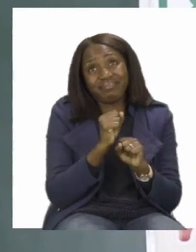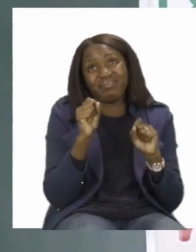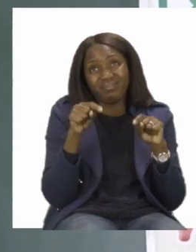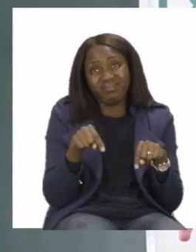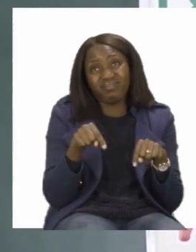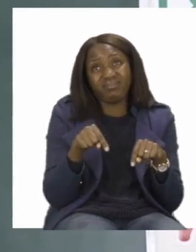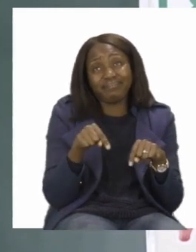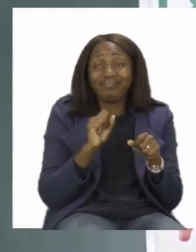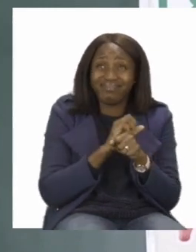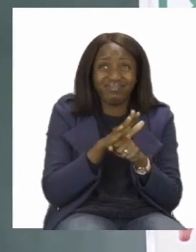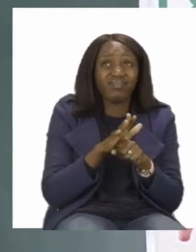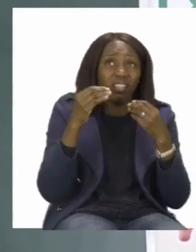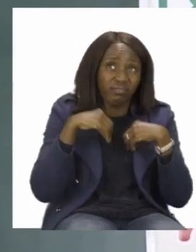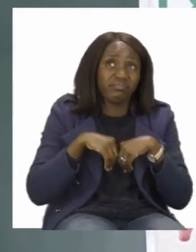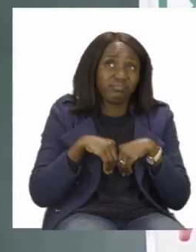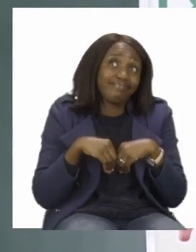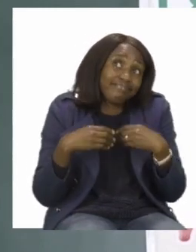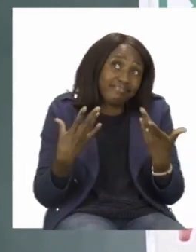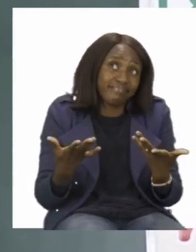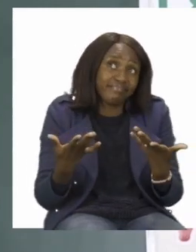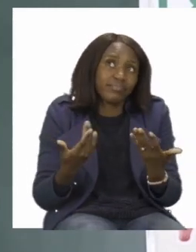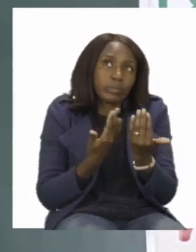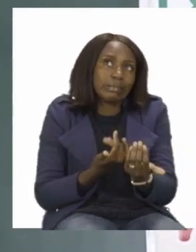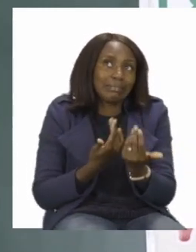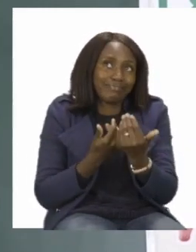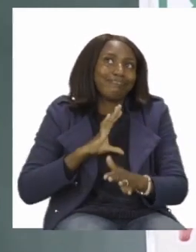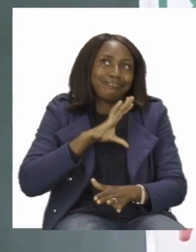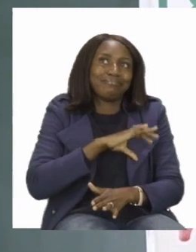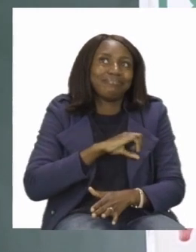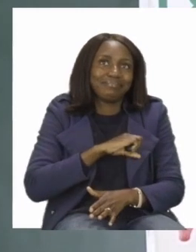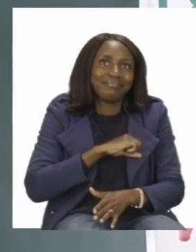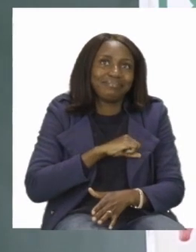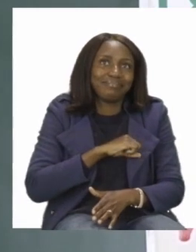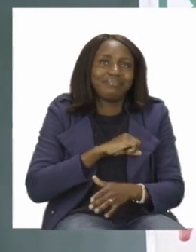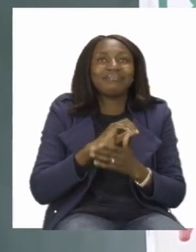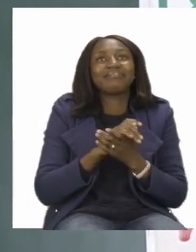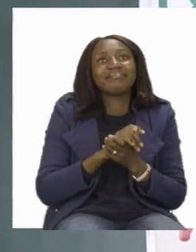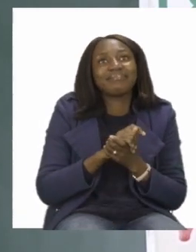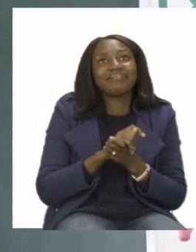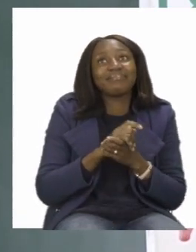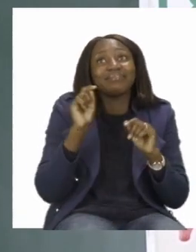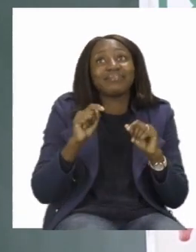now because we are in the middle of a pandemic. So, all we can do is